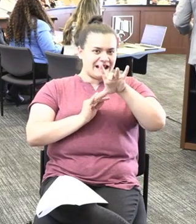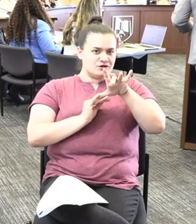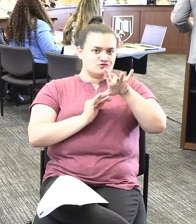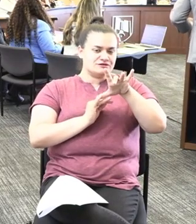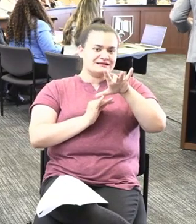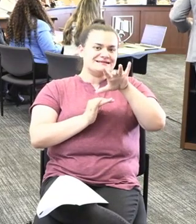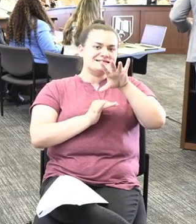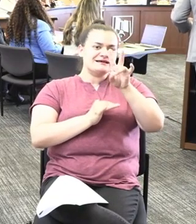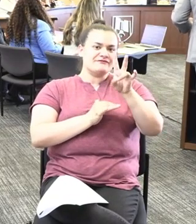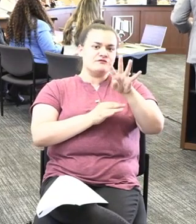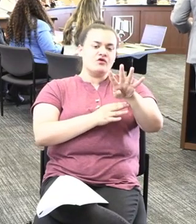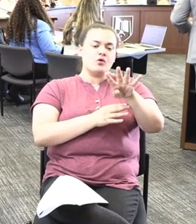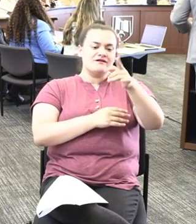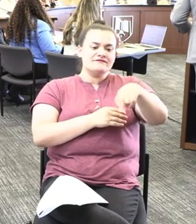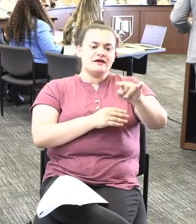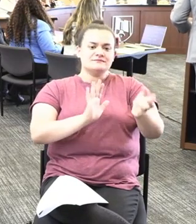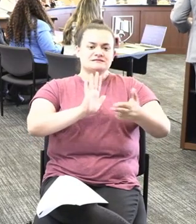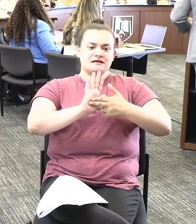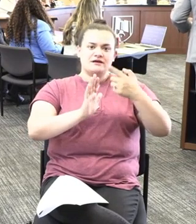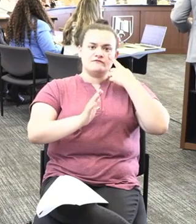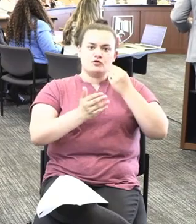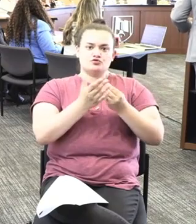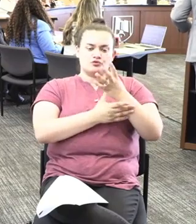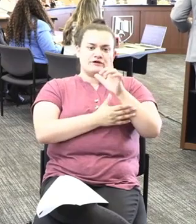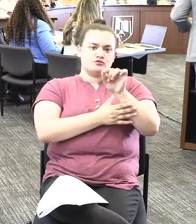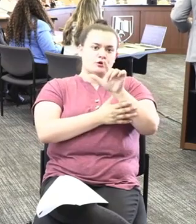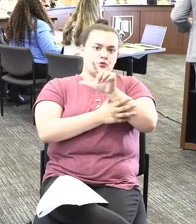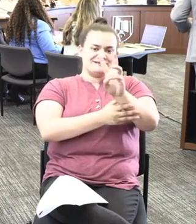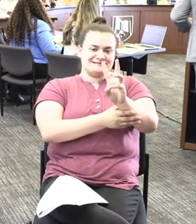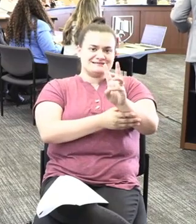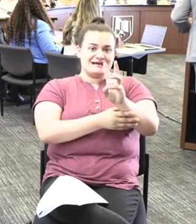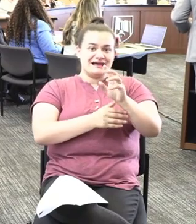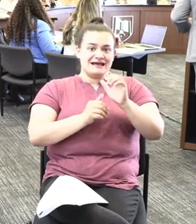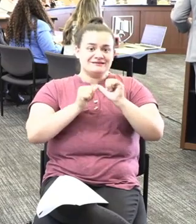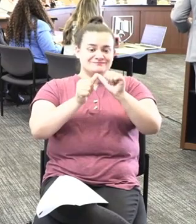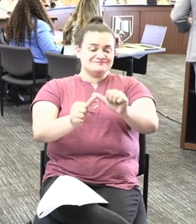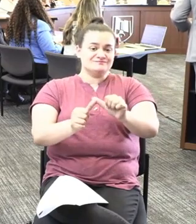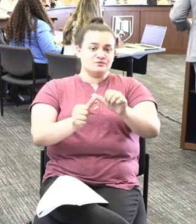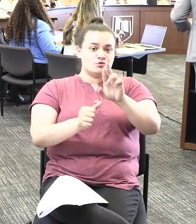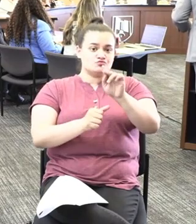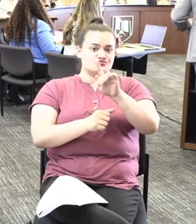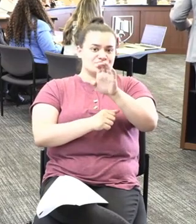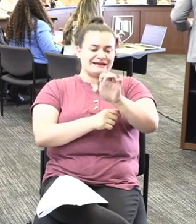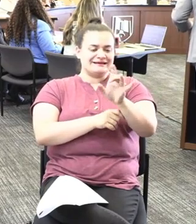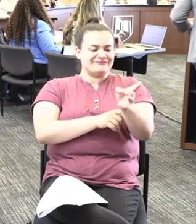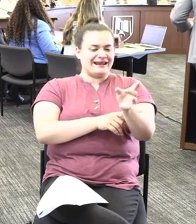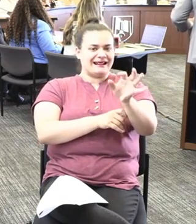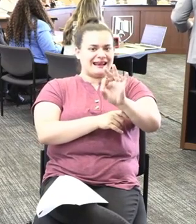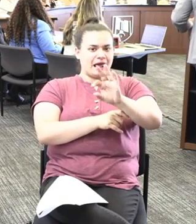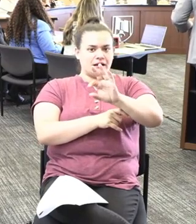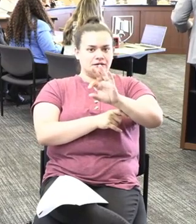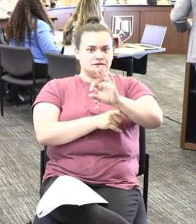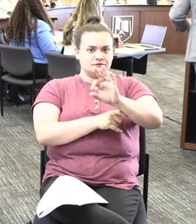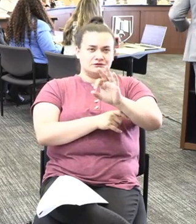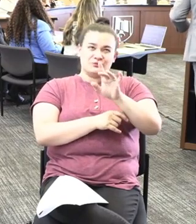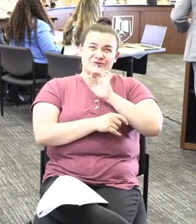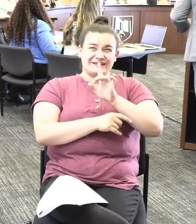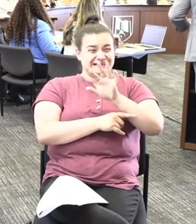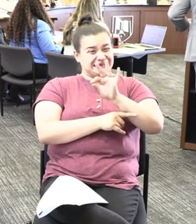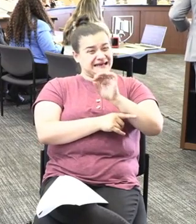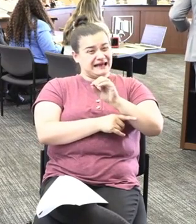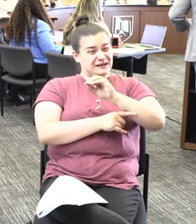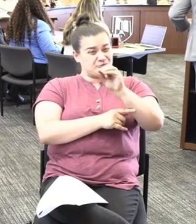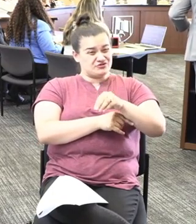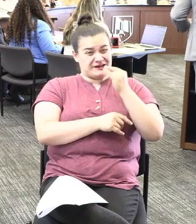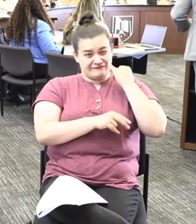874 of them enrolled in spring 2026, which shows a persistence rate of 89, really 90% if you